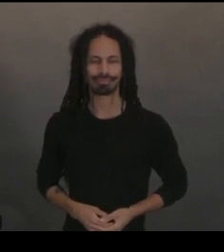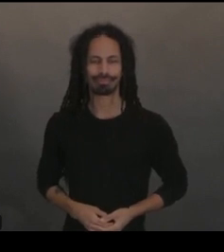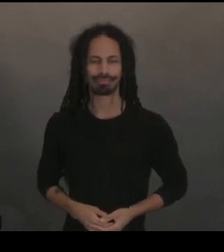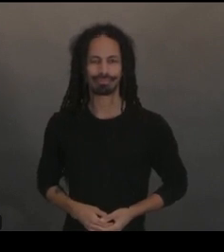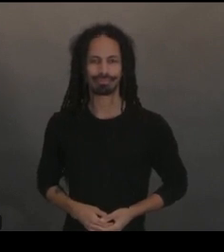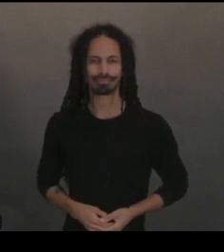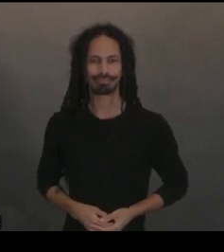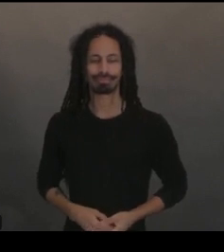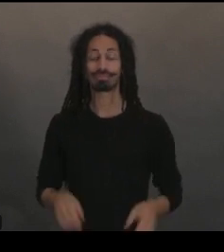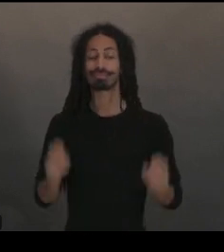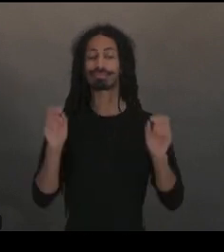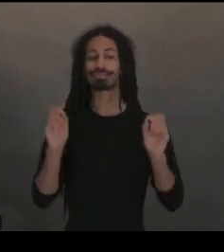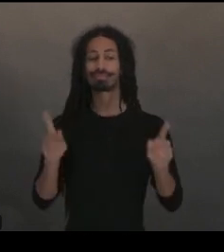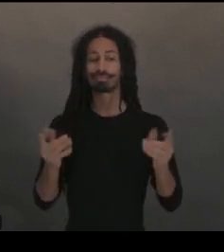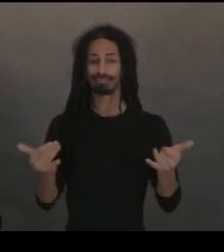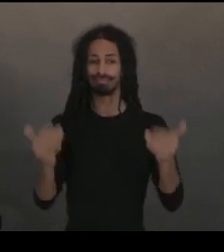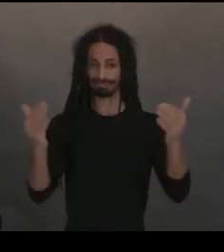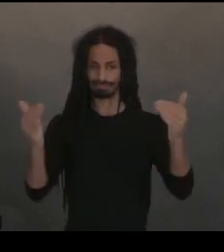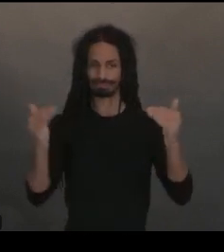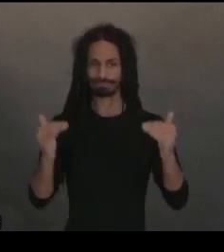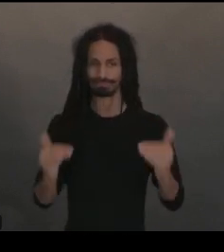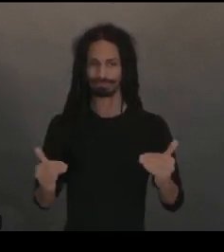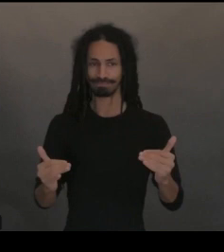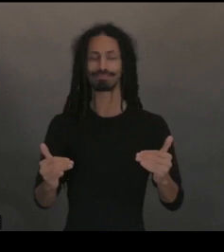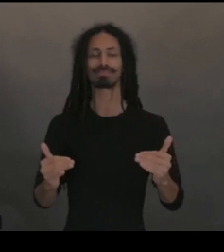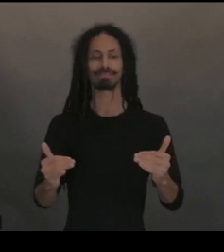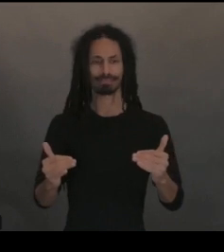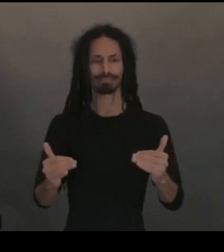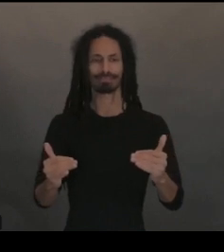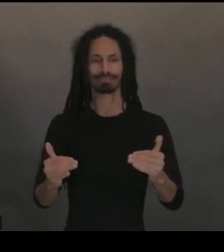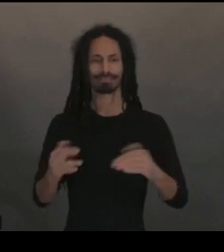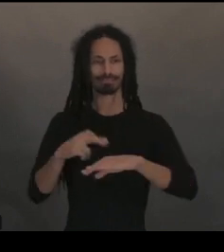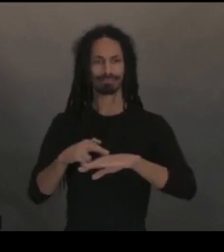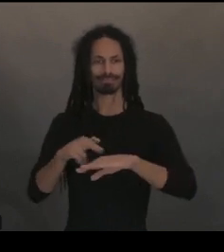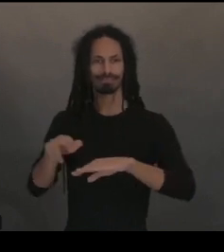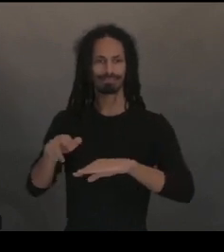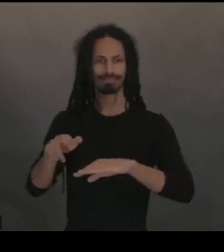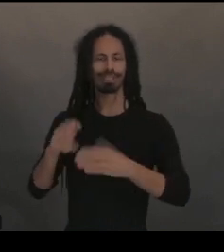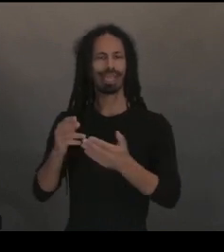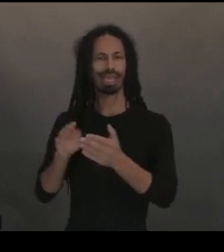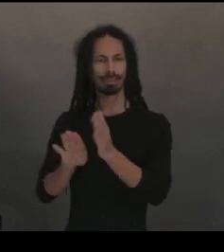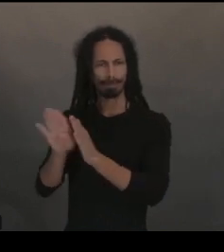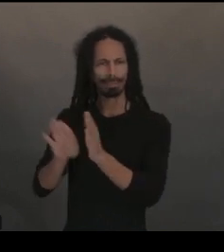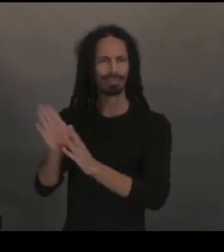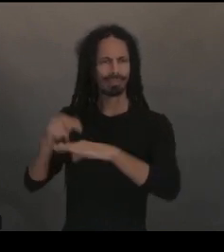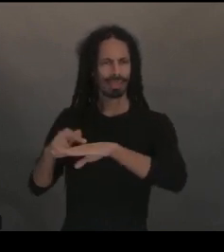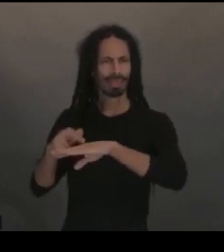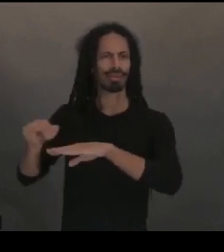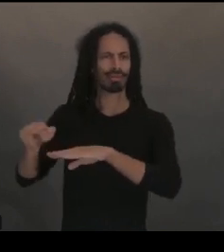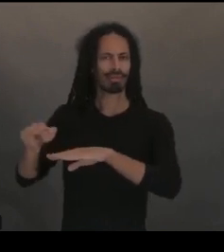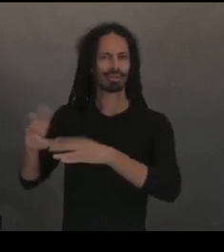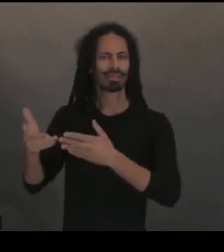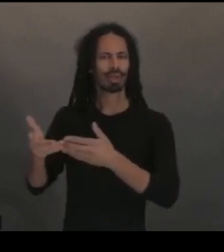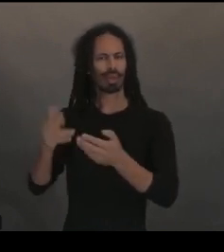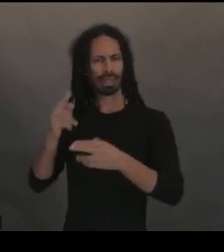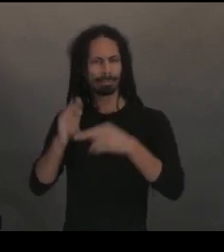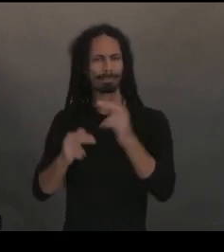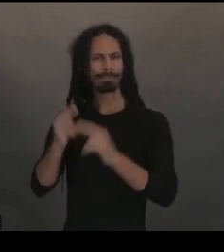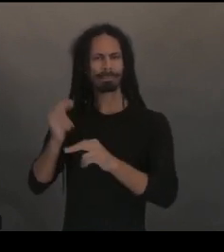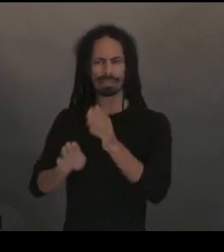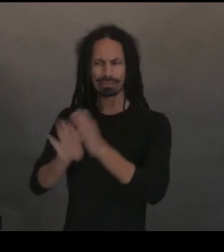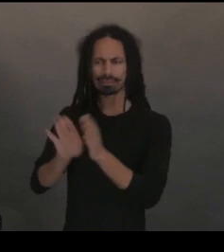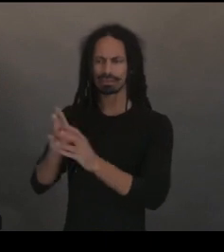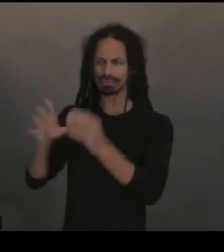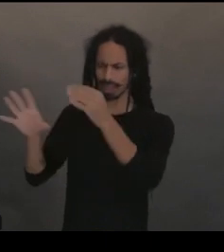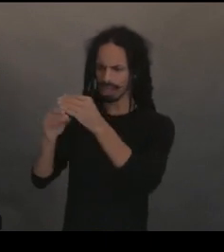All right, so let's move now to building your reference. So to build an APA reference,